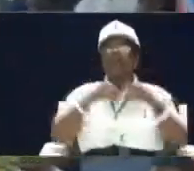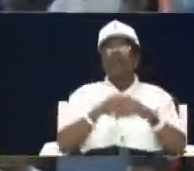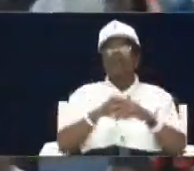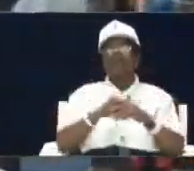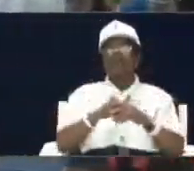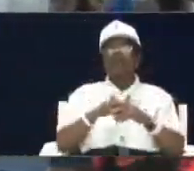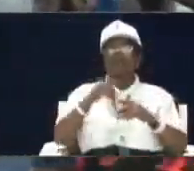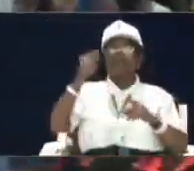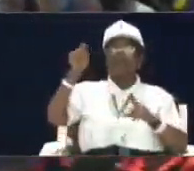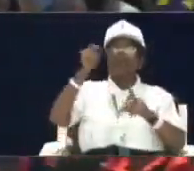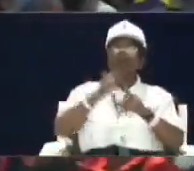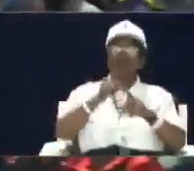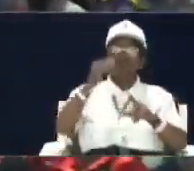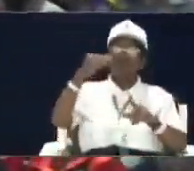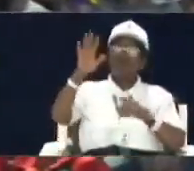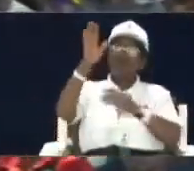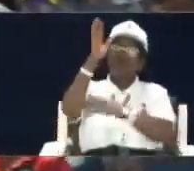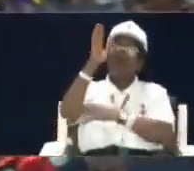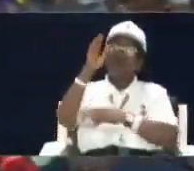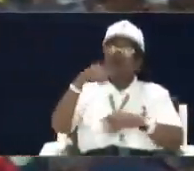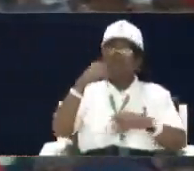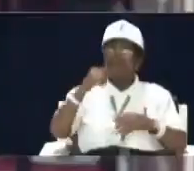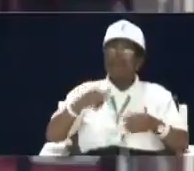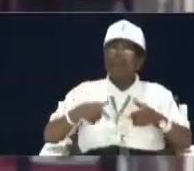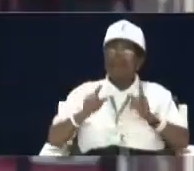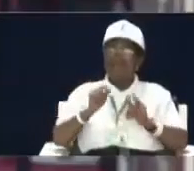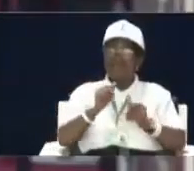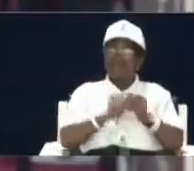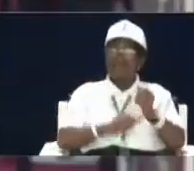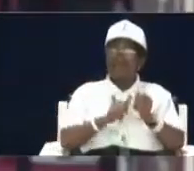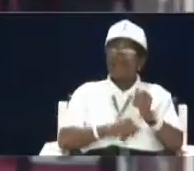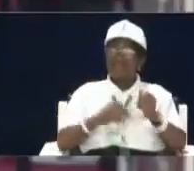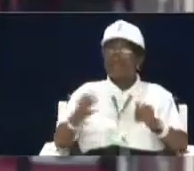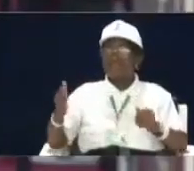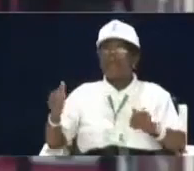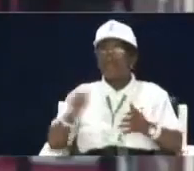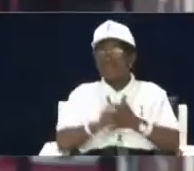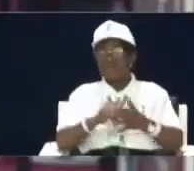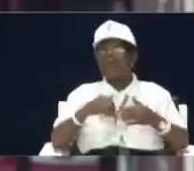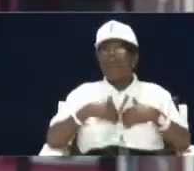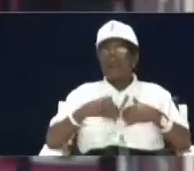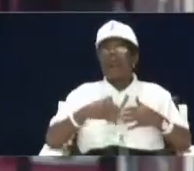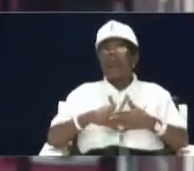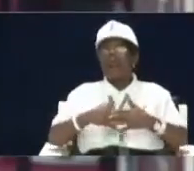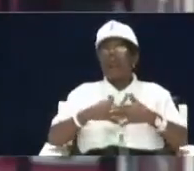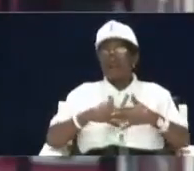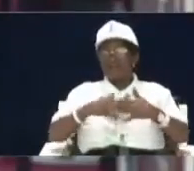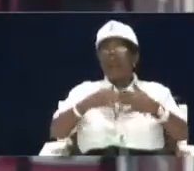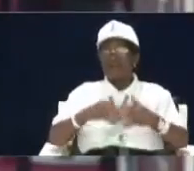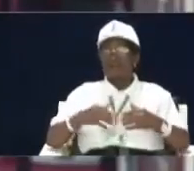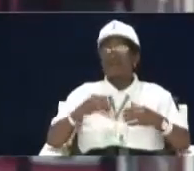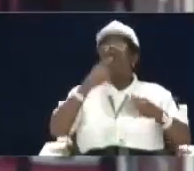The word of God says, let everything that has breath praise the Lord.